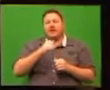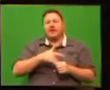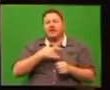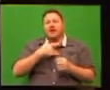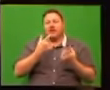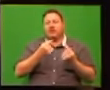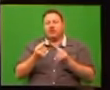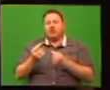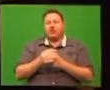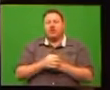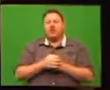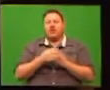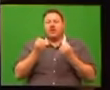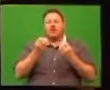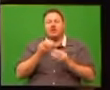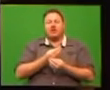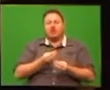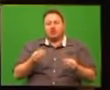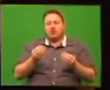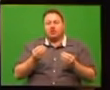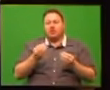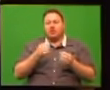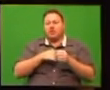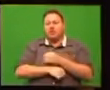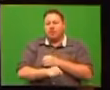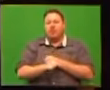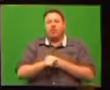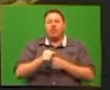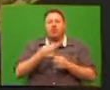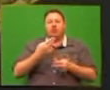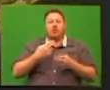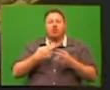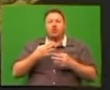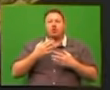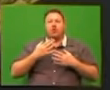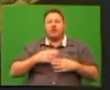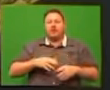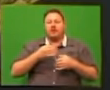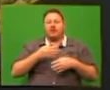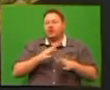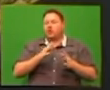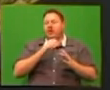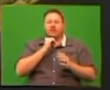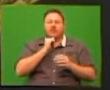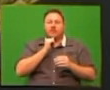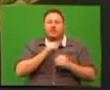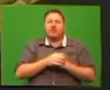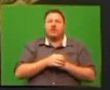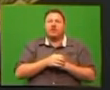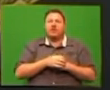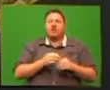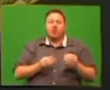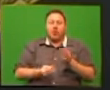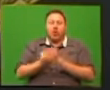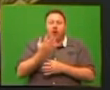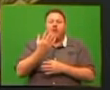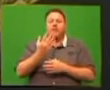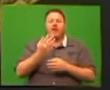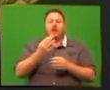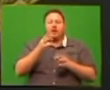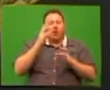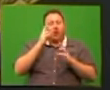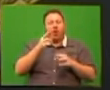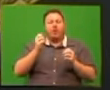this is where many children are born into inhumanity, grow up in inhumanity, lose hope, and die